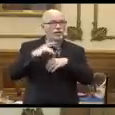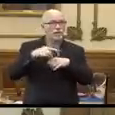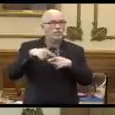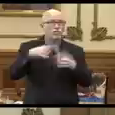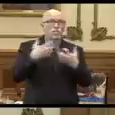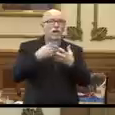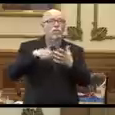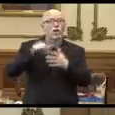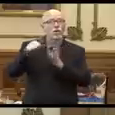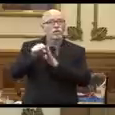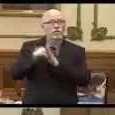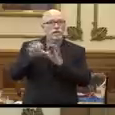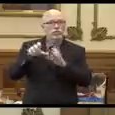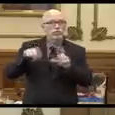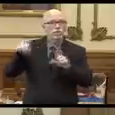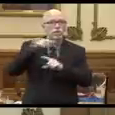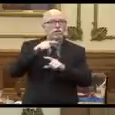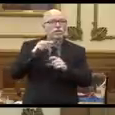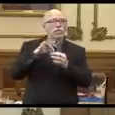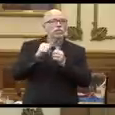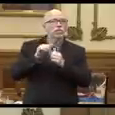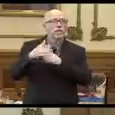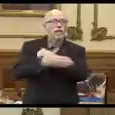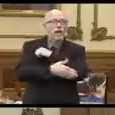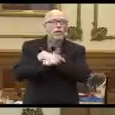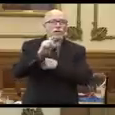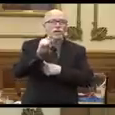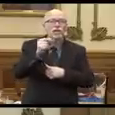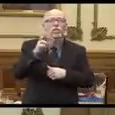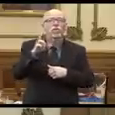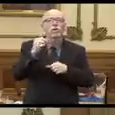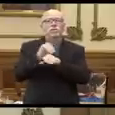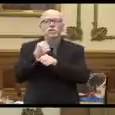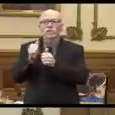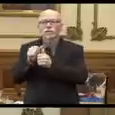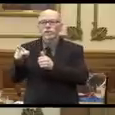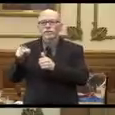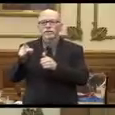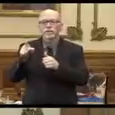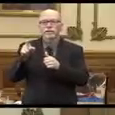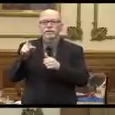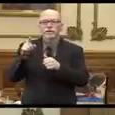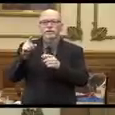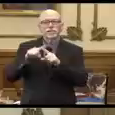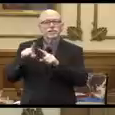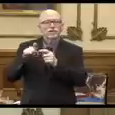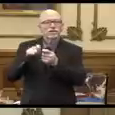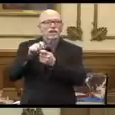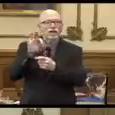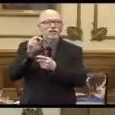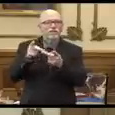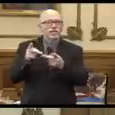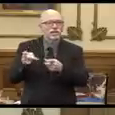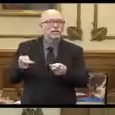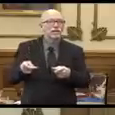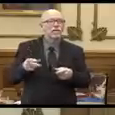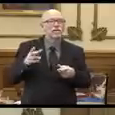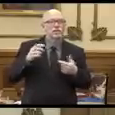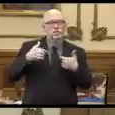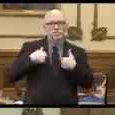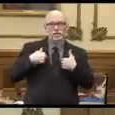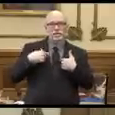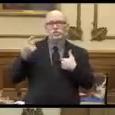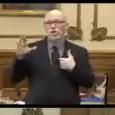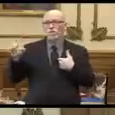surrounding states are doing in terms of like county level data or data with specific facilities? Brock, it could go from me to Dr.